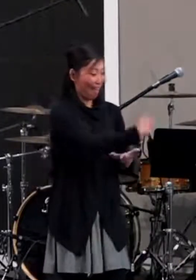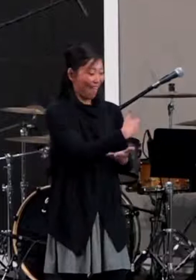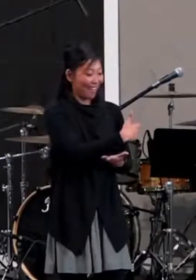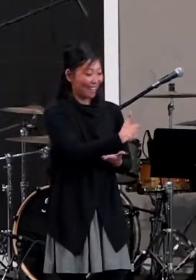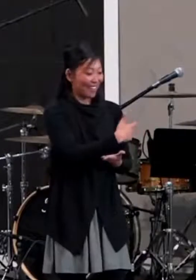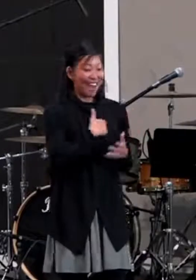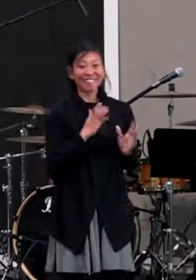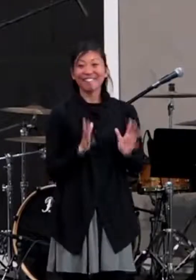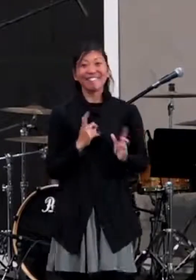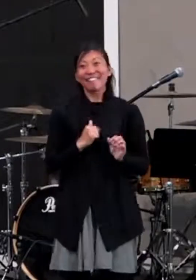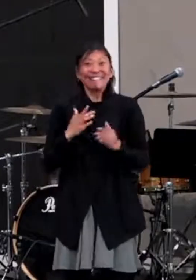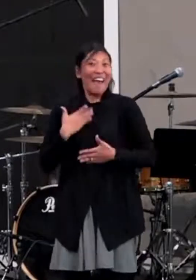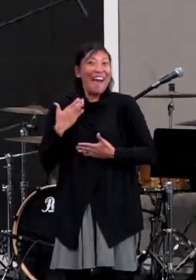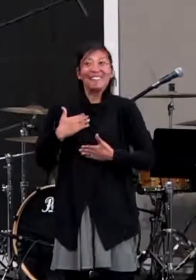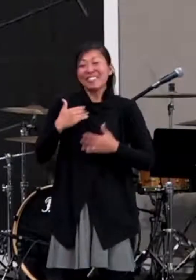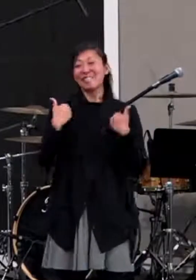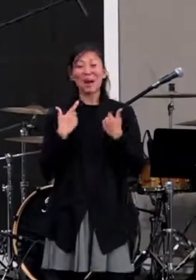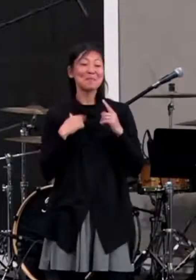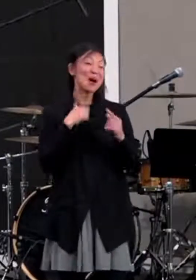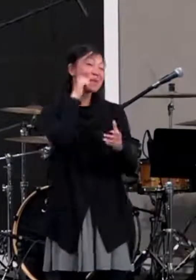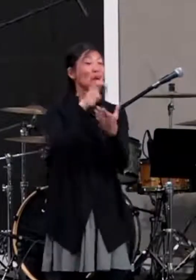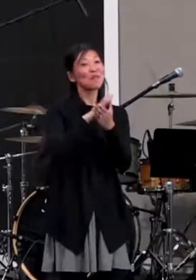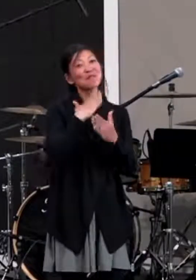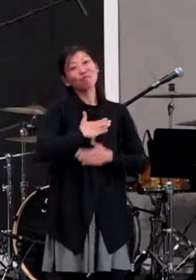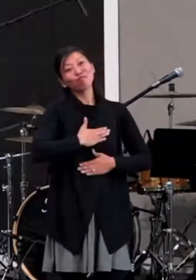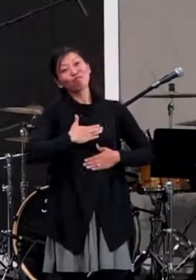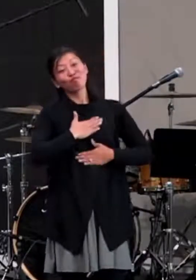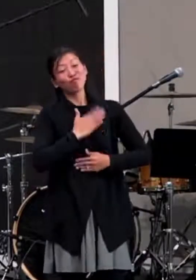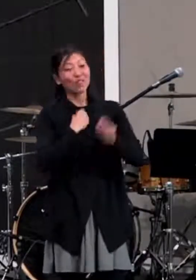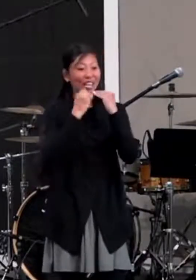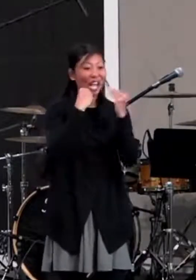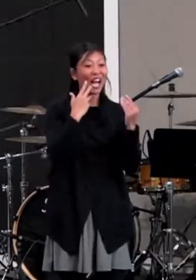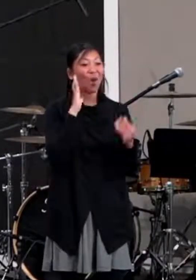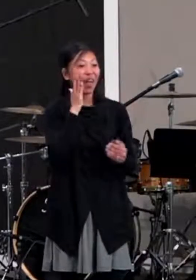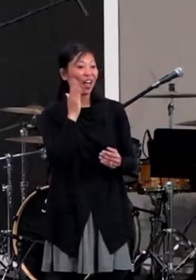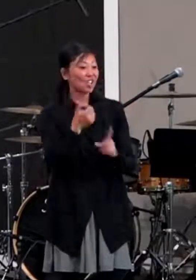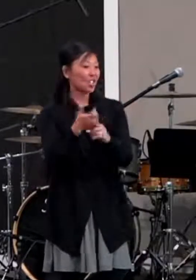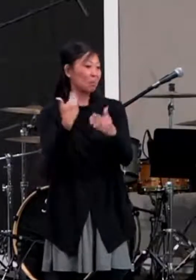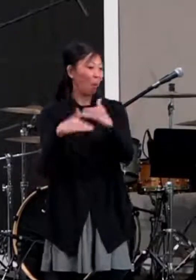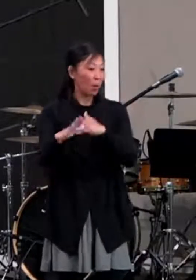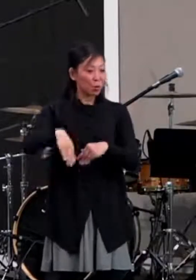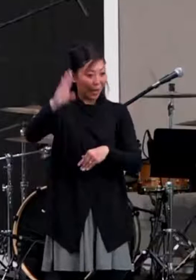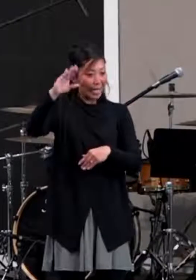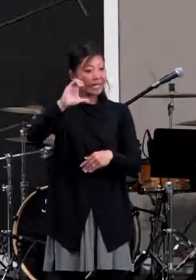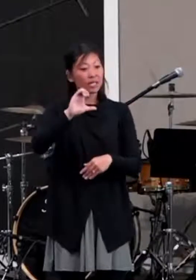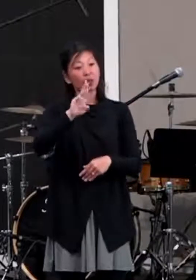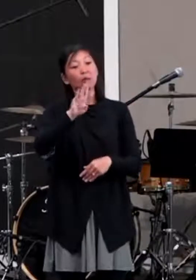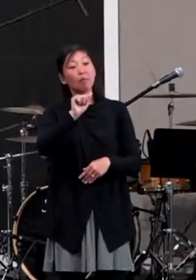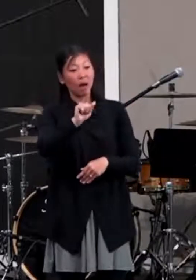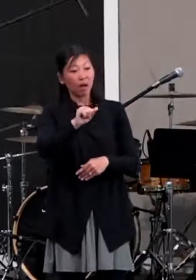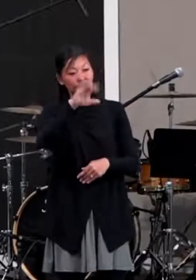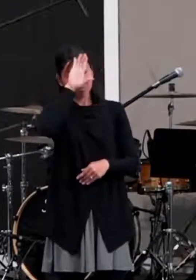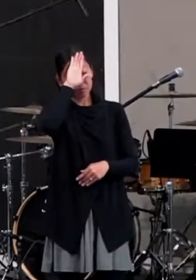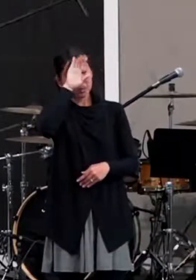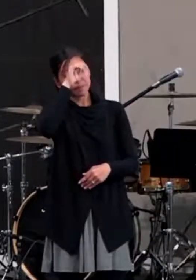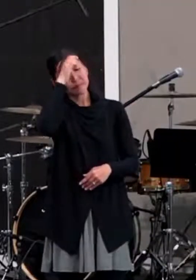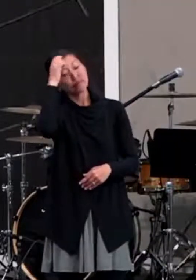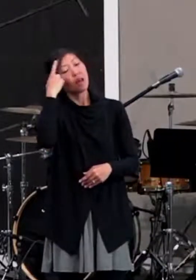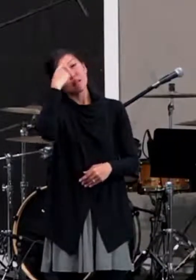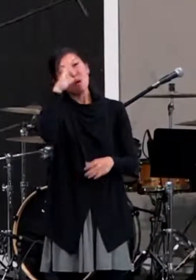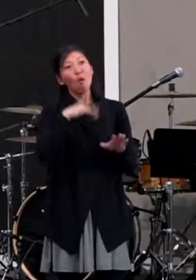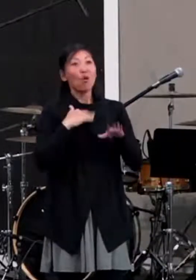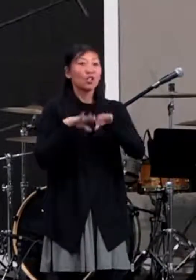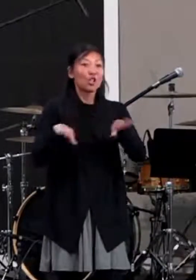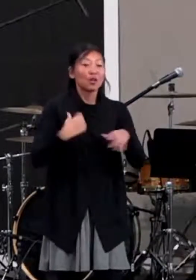happy, thinking about how much my wife would appreciate the meal since she was born and raised in Cuba. I was thinking about how our children